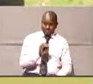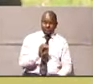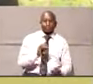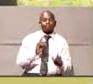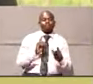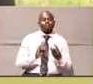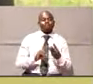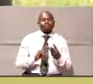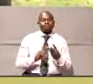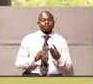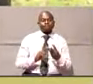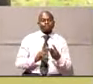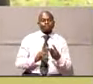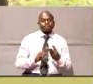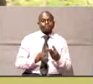And